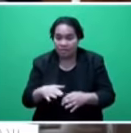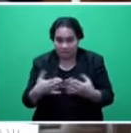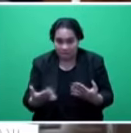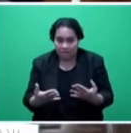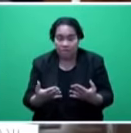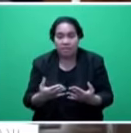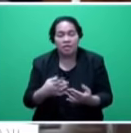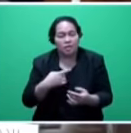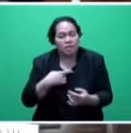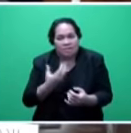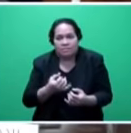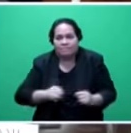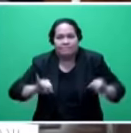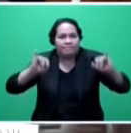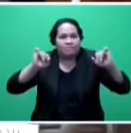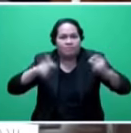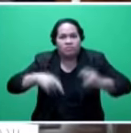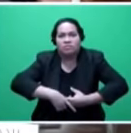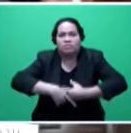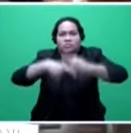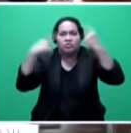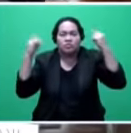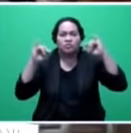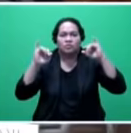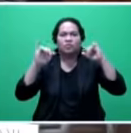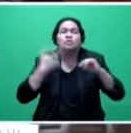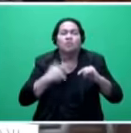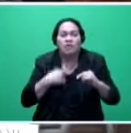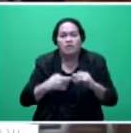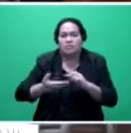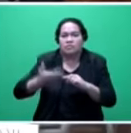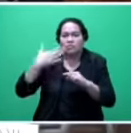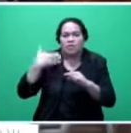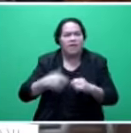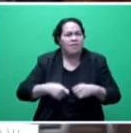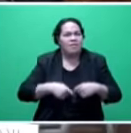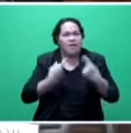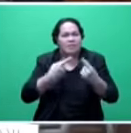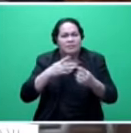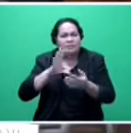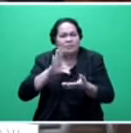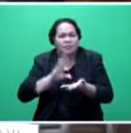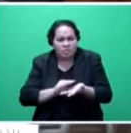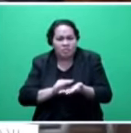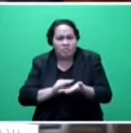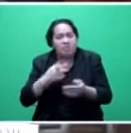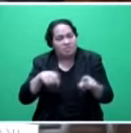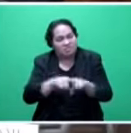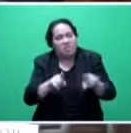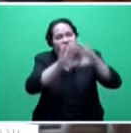but in deep crisis. A crisis that is reminiscent of the Great Depression, and it is a global